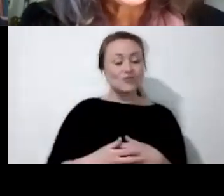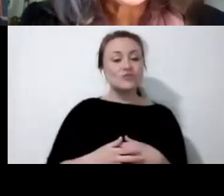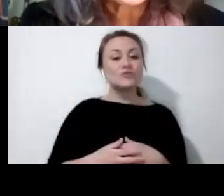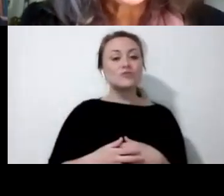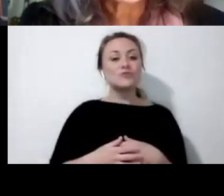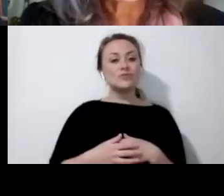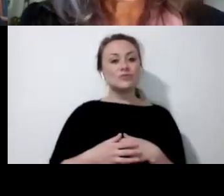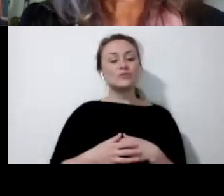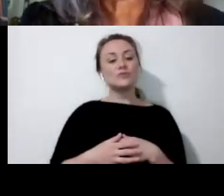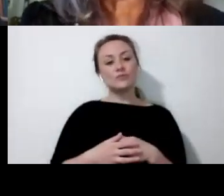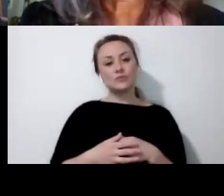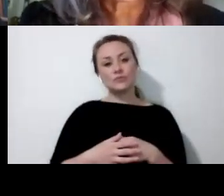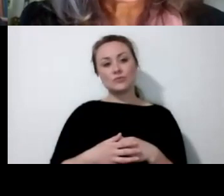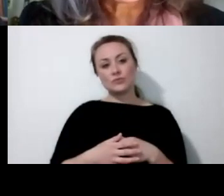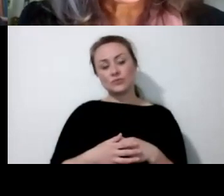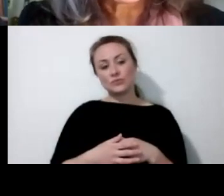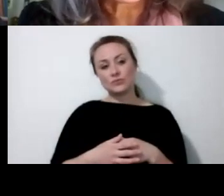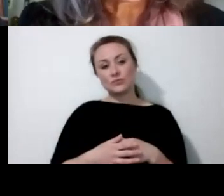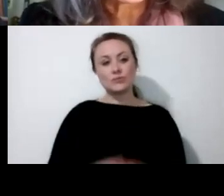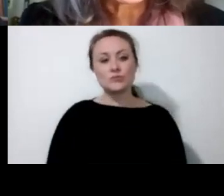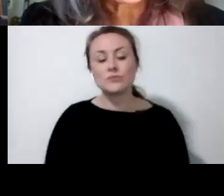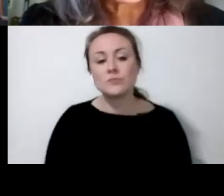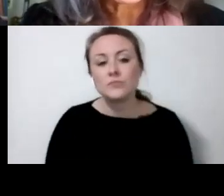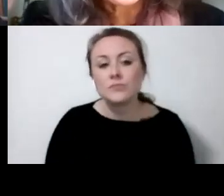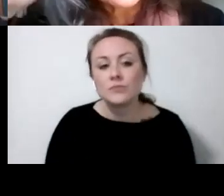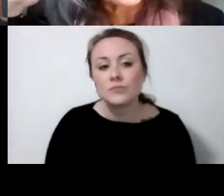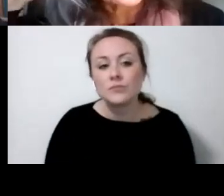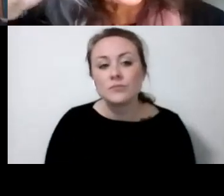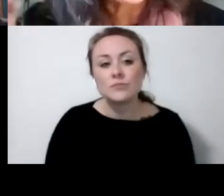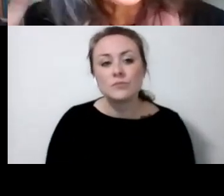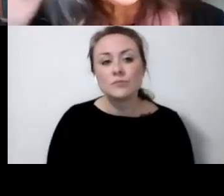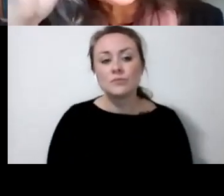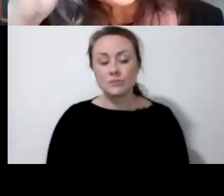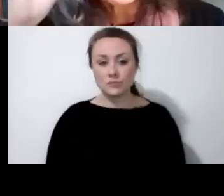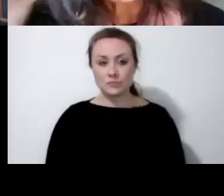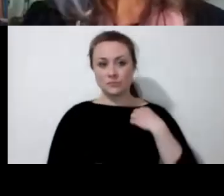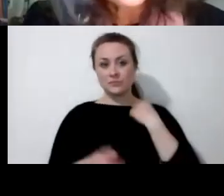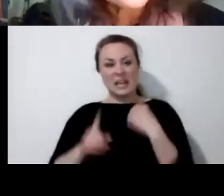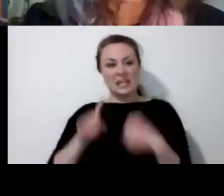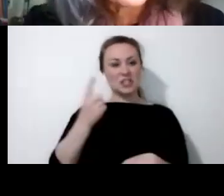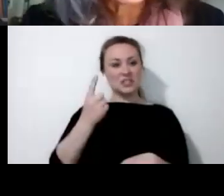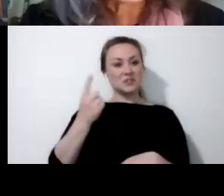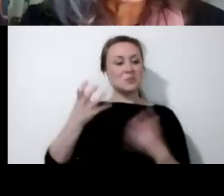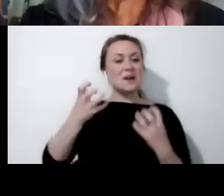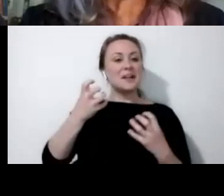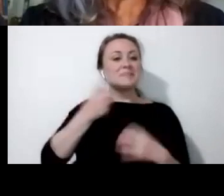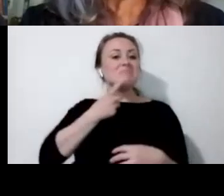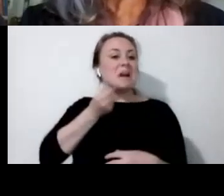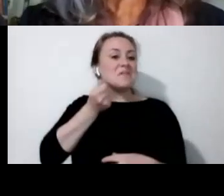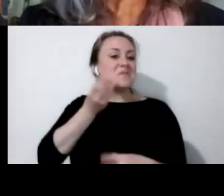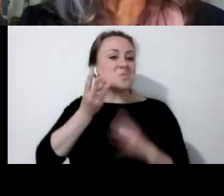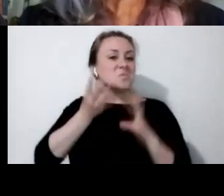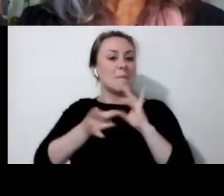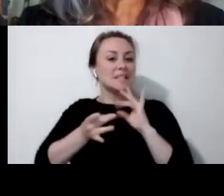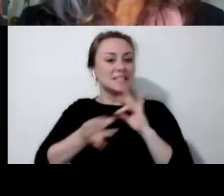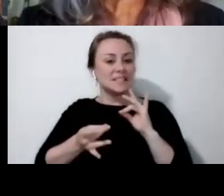Hospital. I just want to pass a few complimentary comments. I want to appreciate